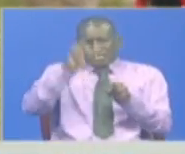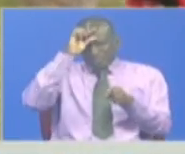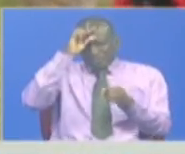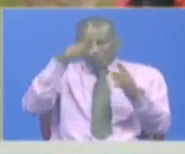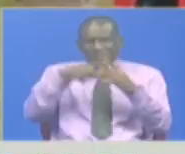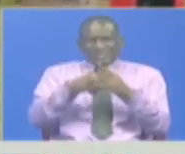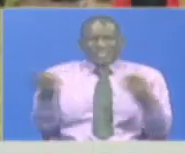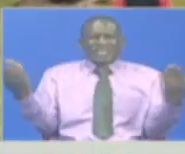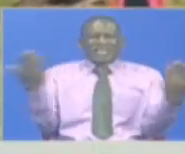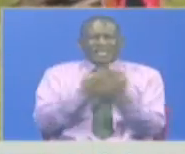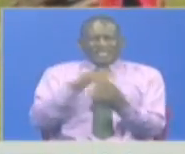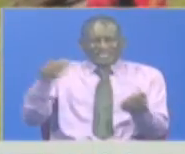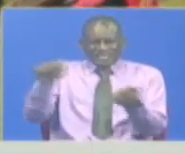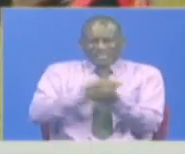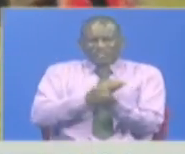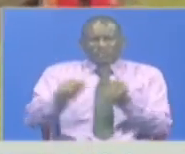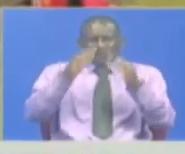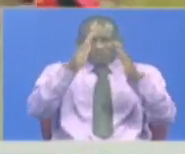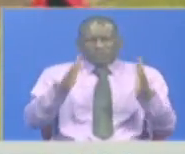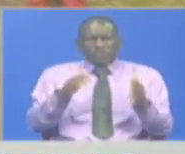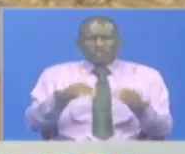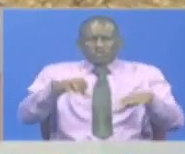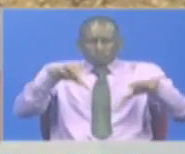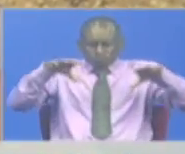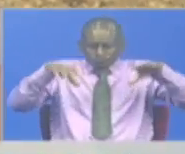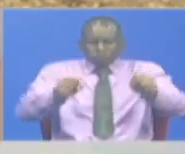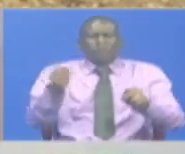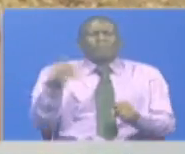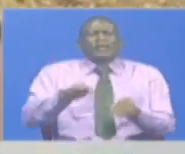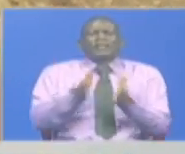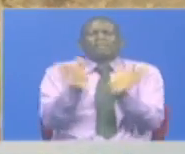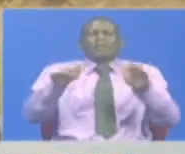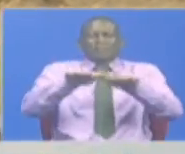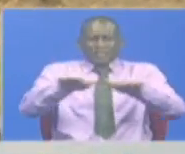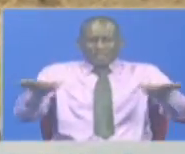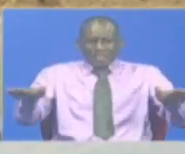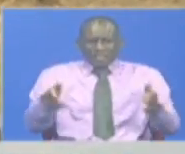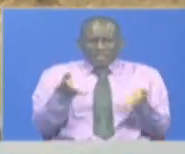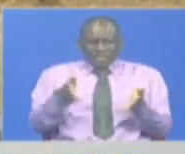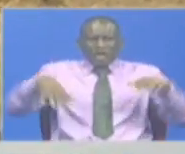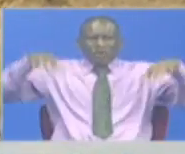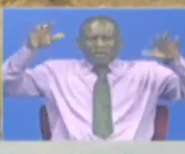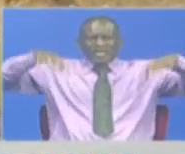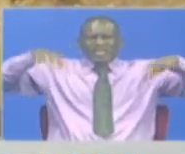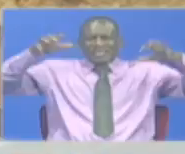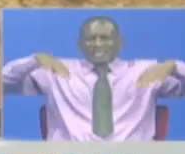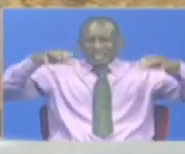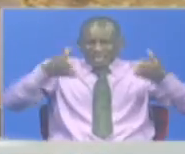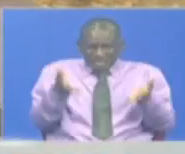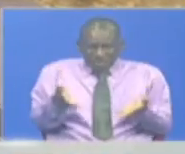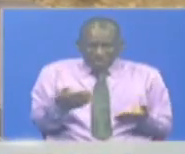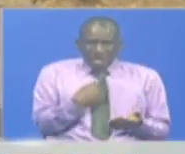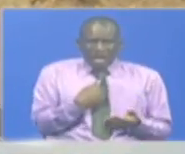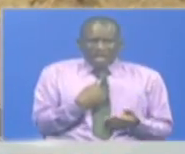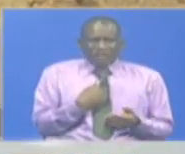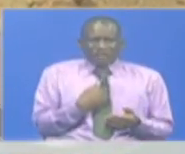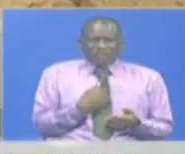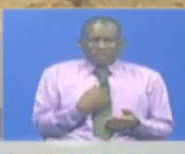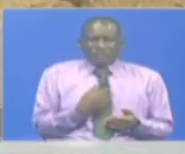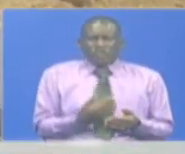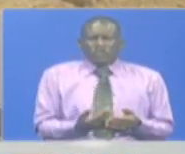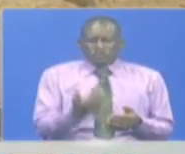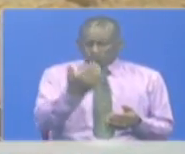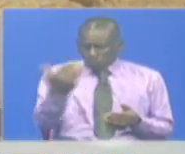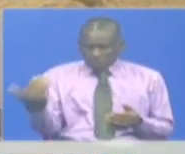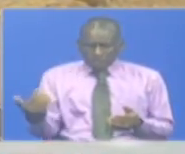night demolitions to reclaim public land. Kama saizi kuna mvua, mimi niko na watoto, niko na mtoto wa miezi